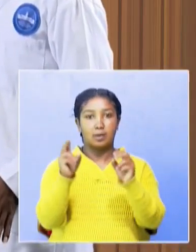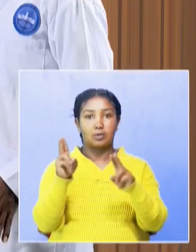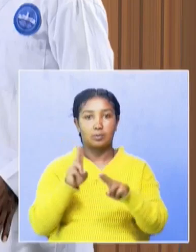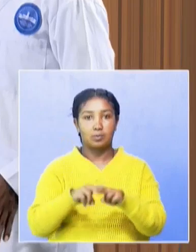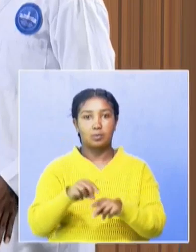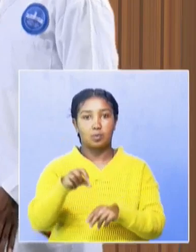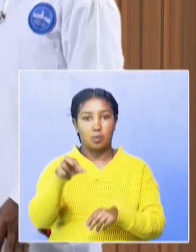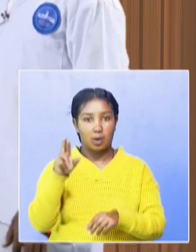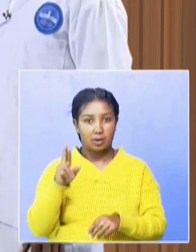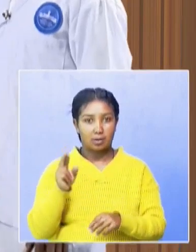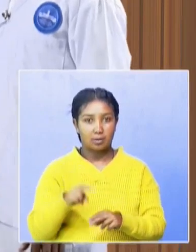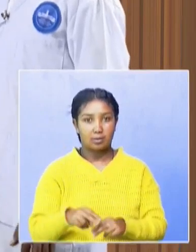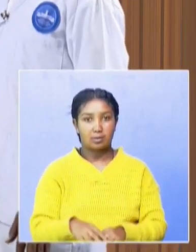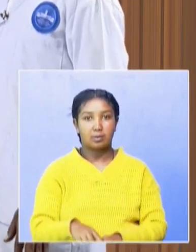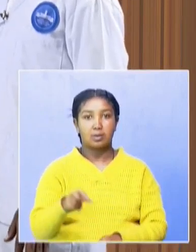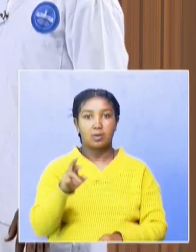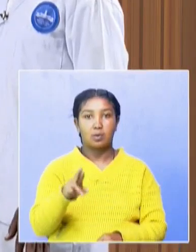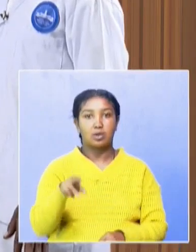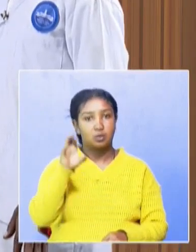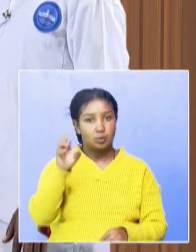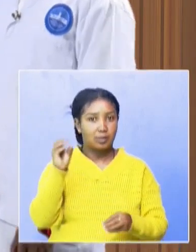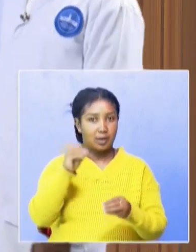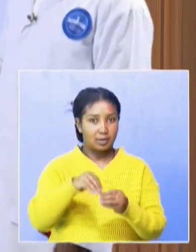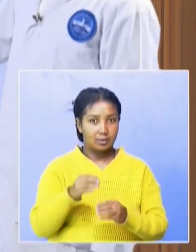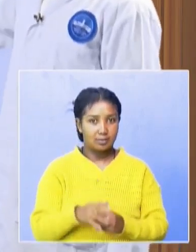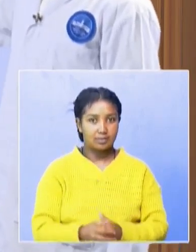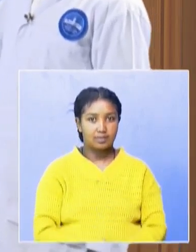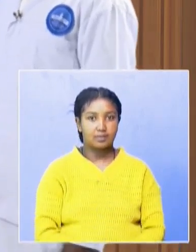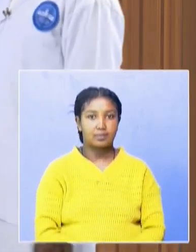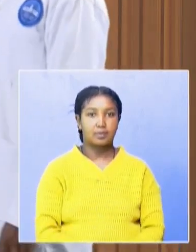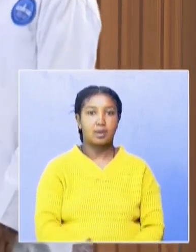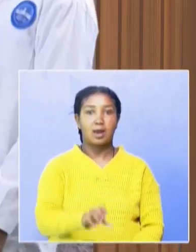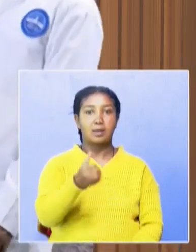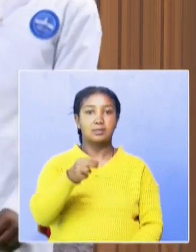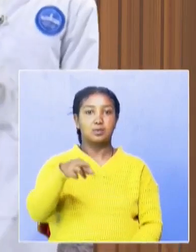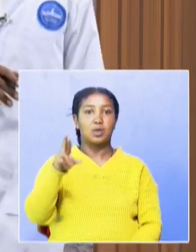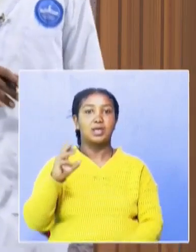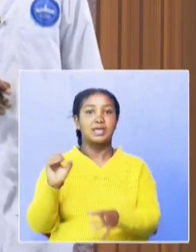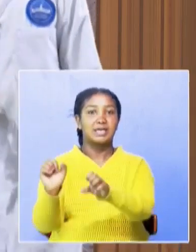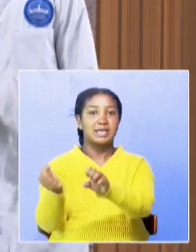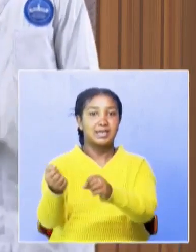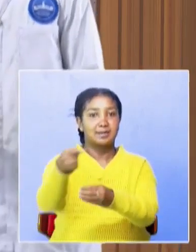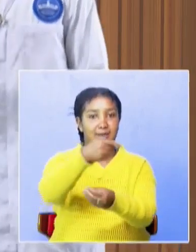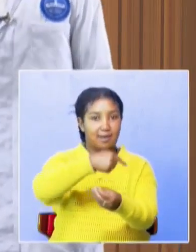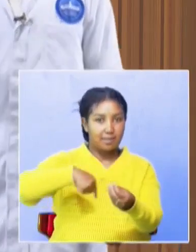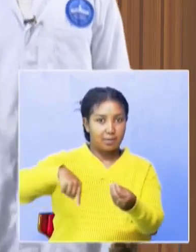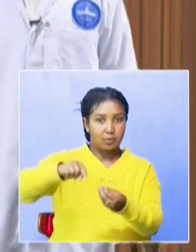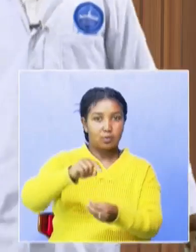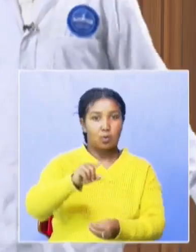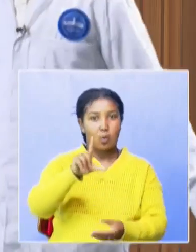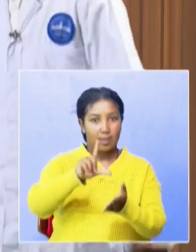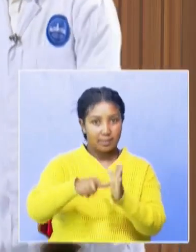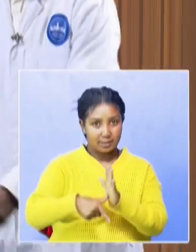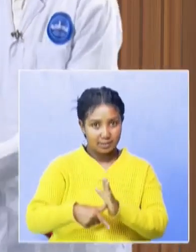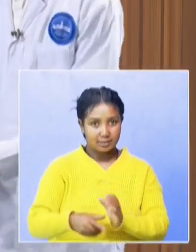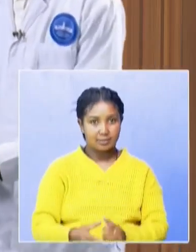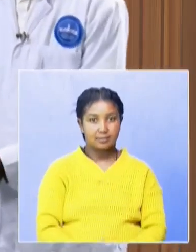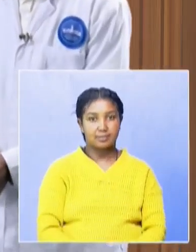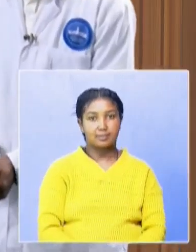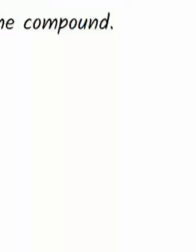here where. Where should be added. Others were cleaning the compound. You have only 1 minute.